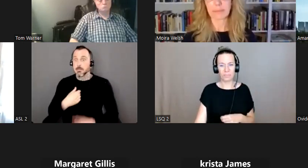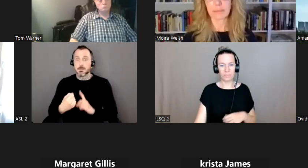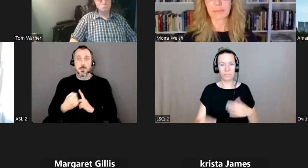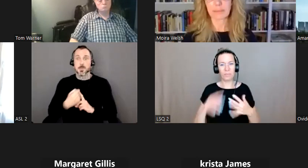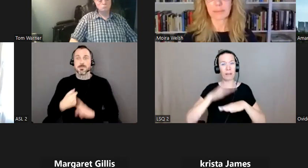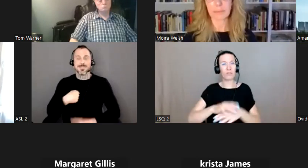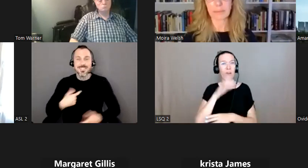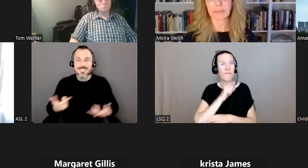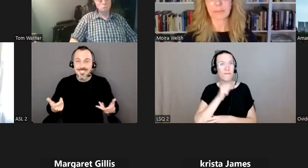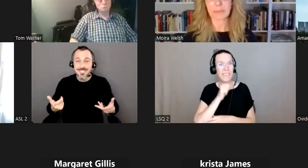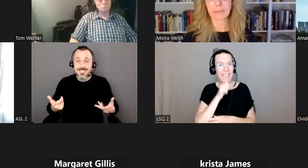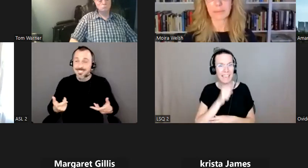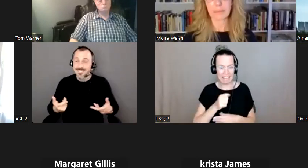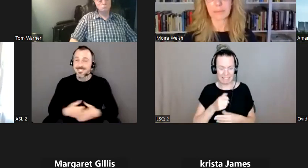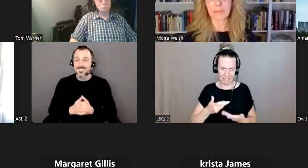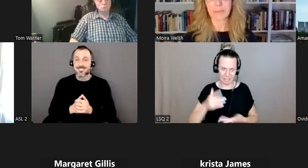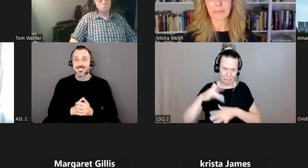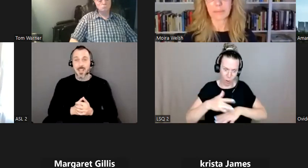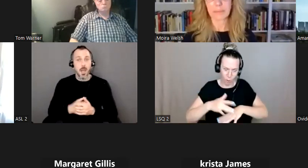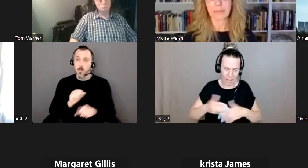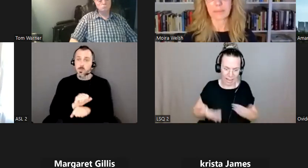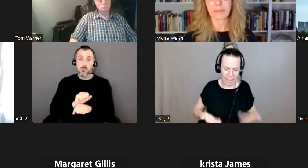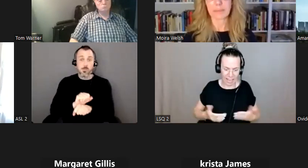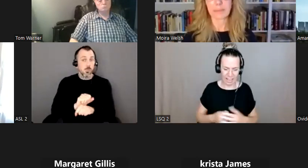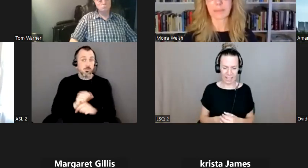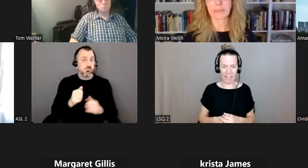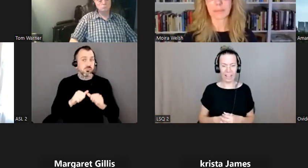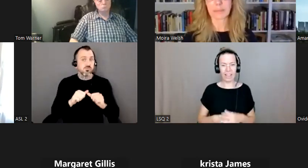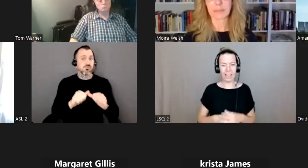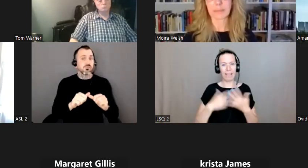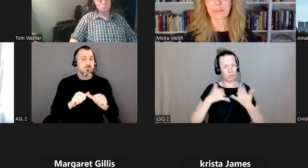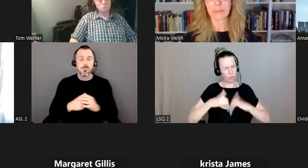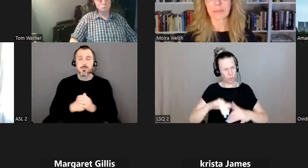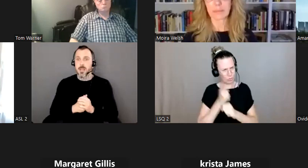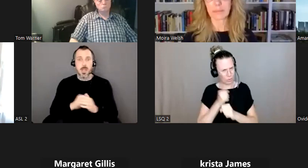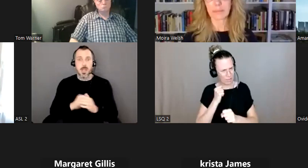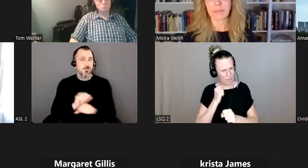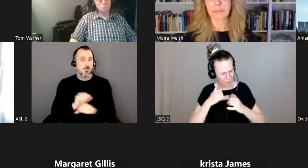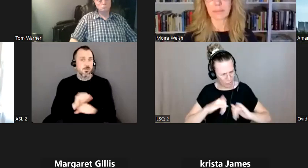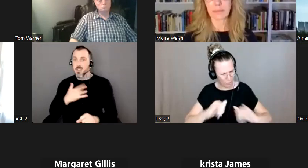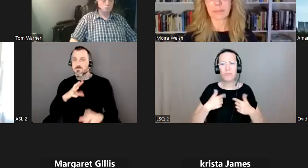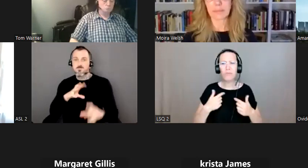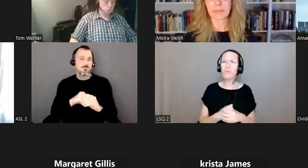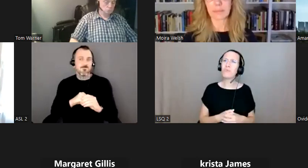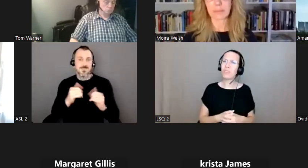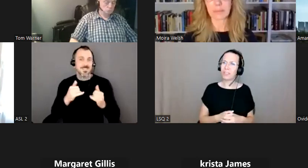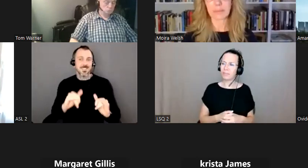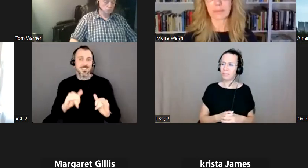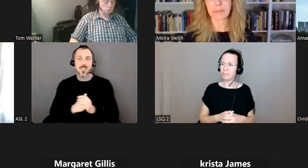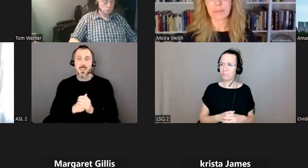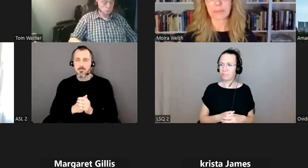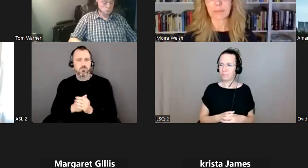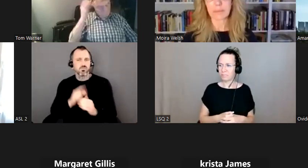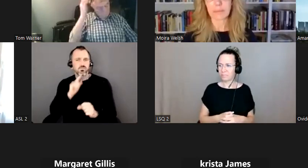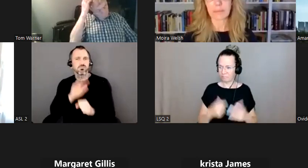I'm still working and still very engaged in my work and quite determined to keep on doing that